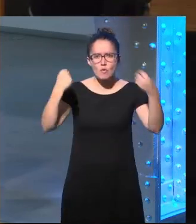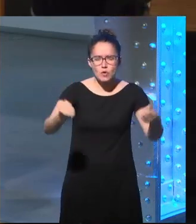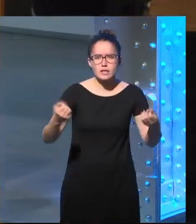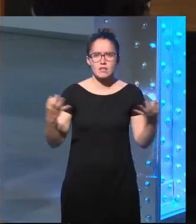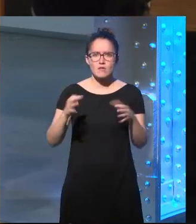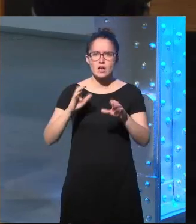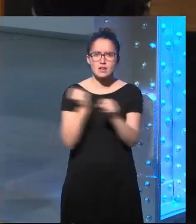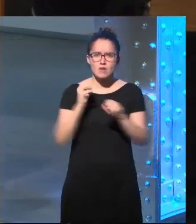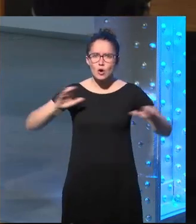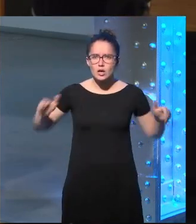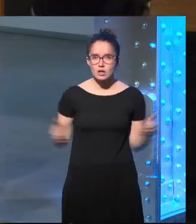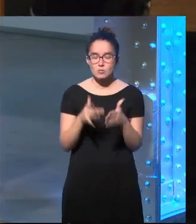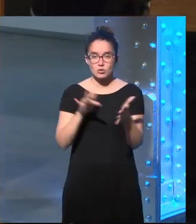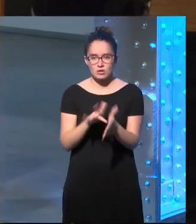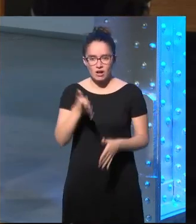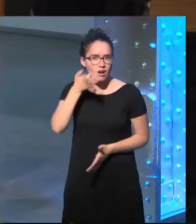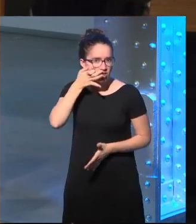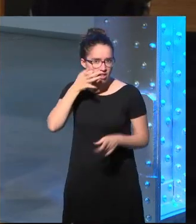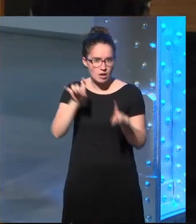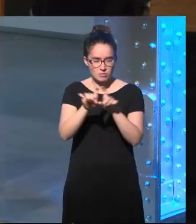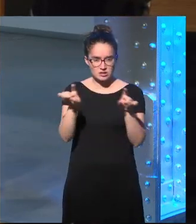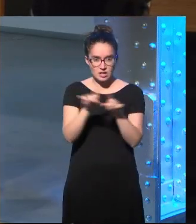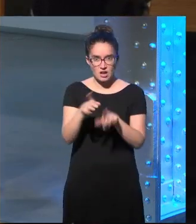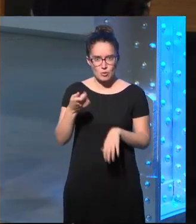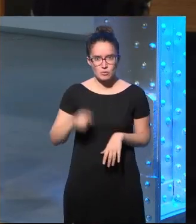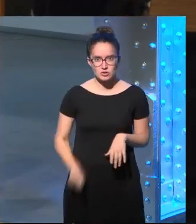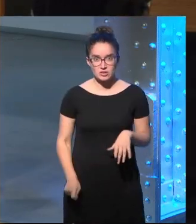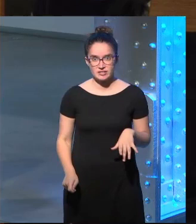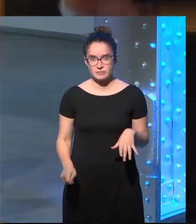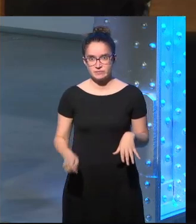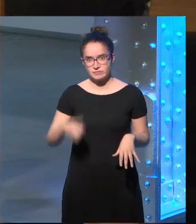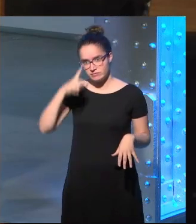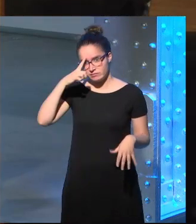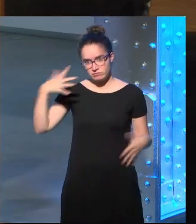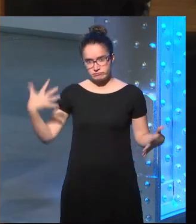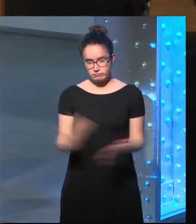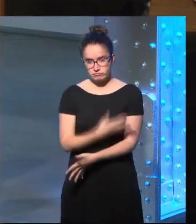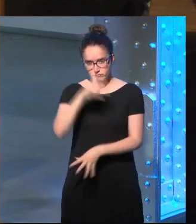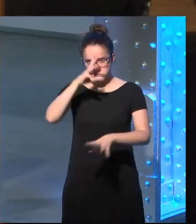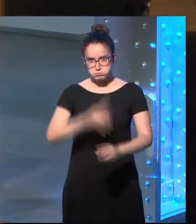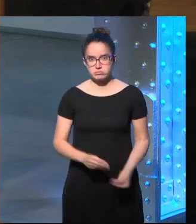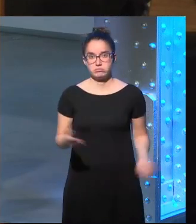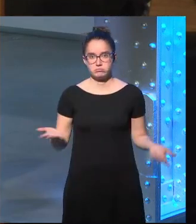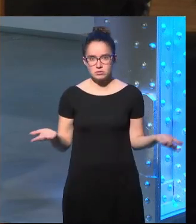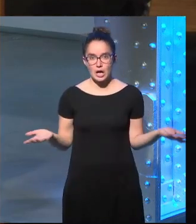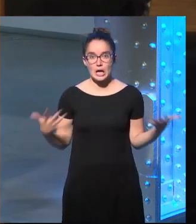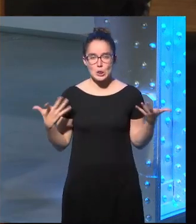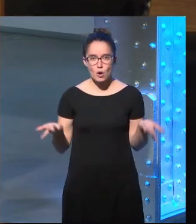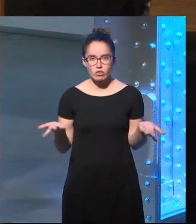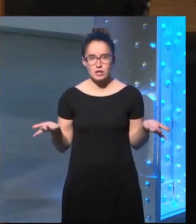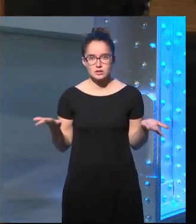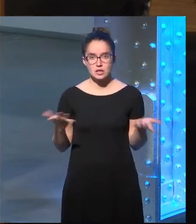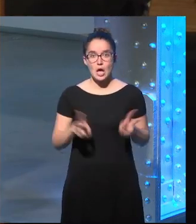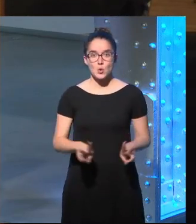our youngsters to be creative and teamwork, etc., and when they arrive at their first companies,